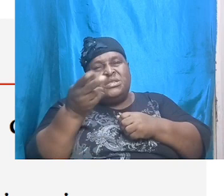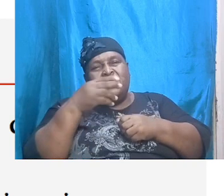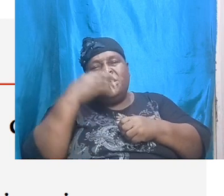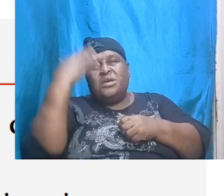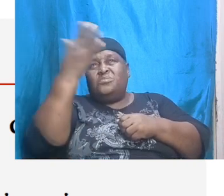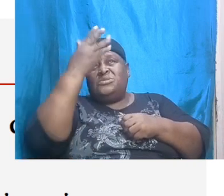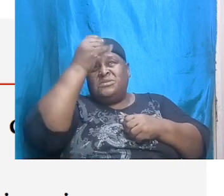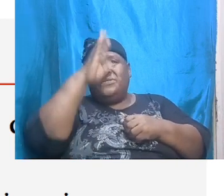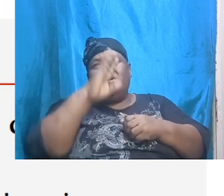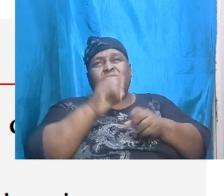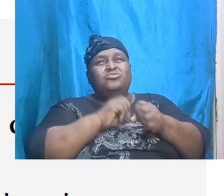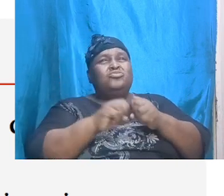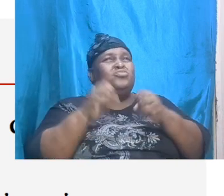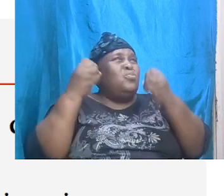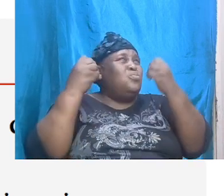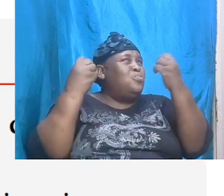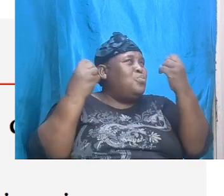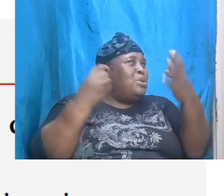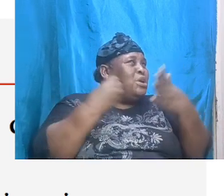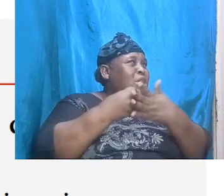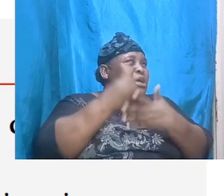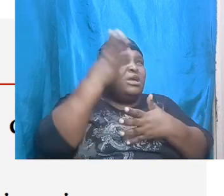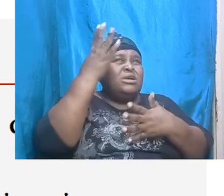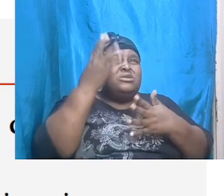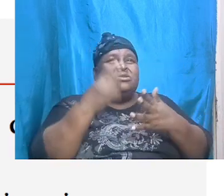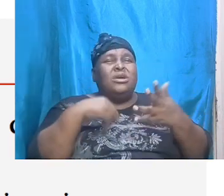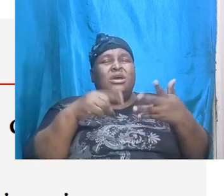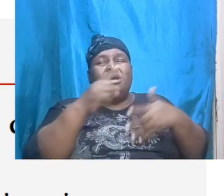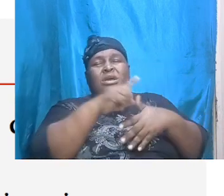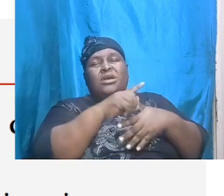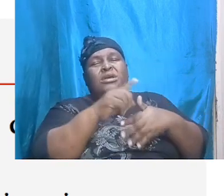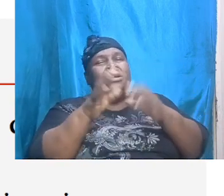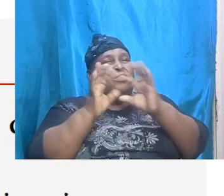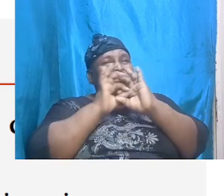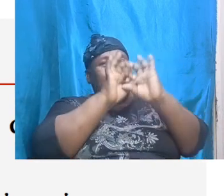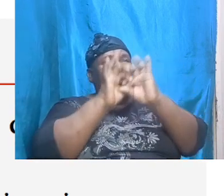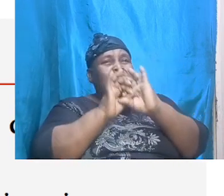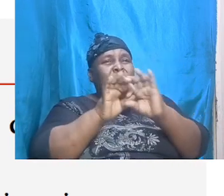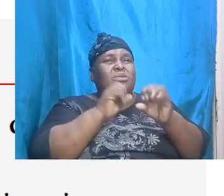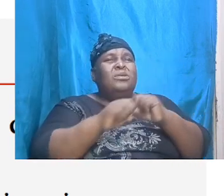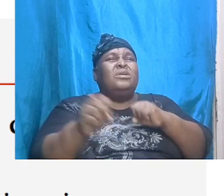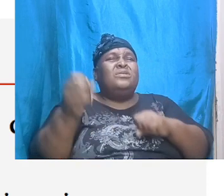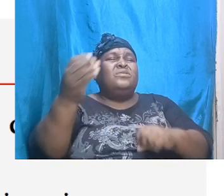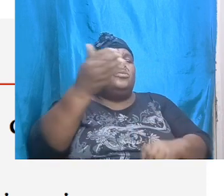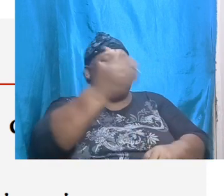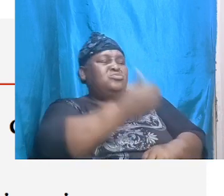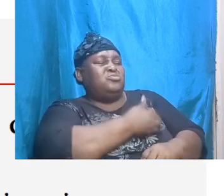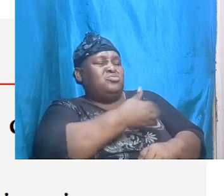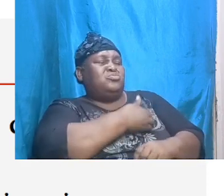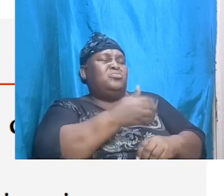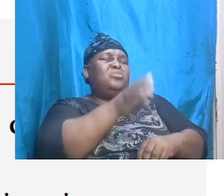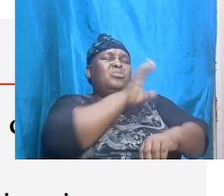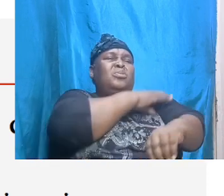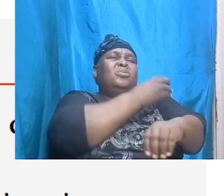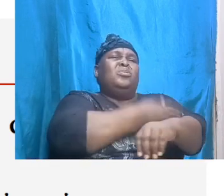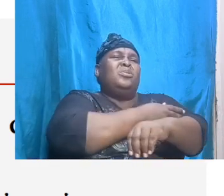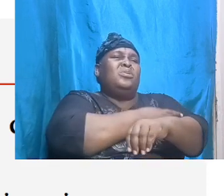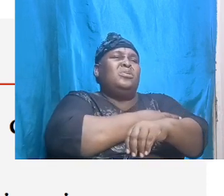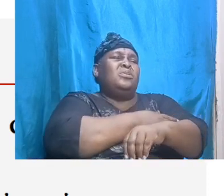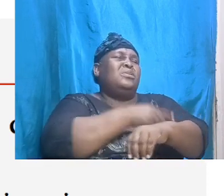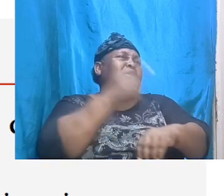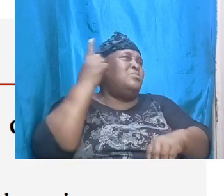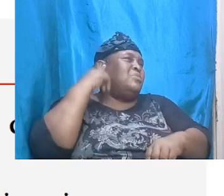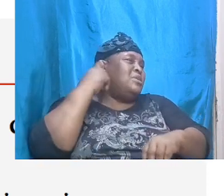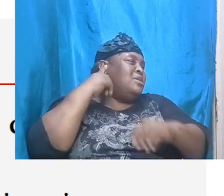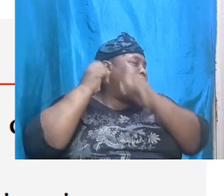rich among us. We are so united in giving God praise and worship that there's so much power in the house that the people them ears us pop open.